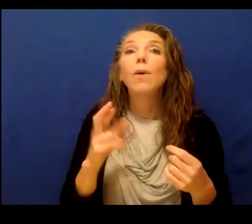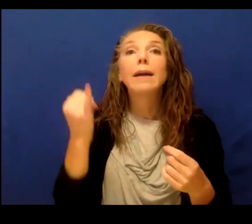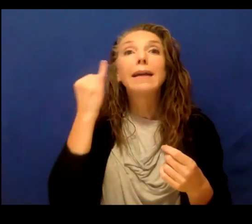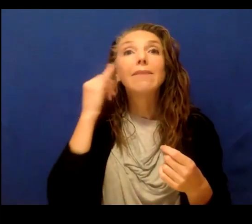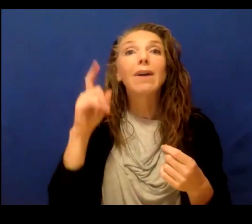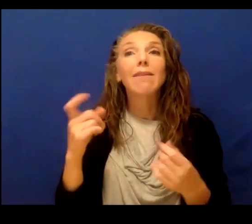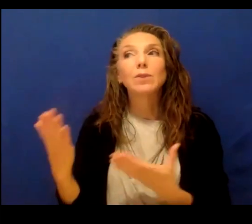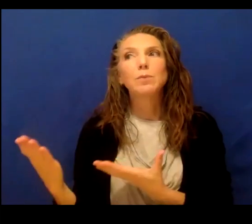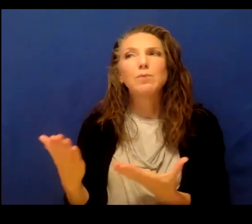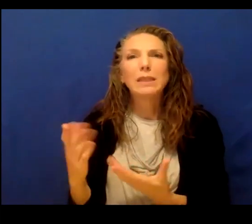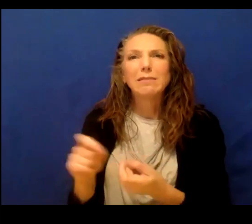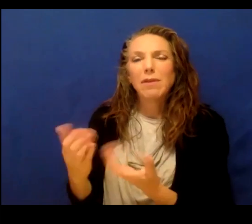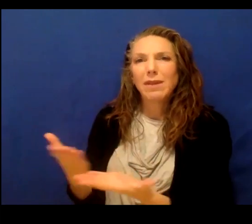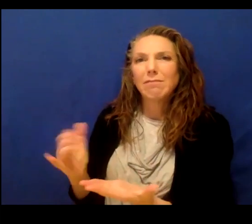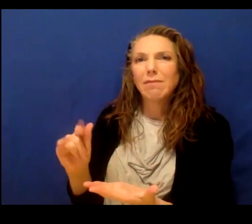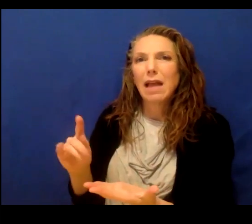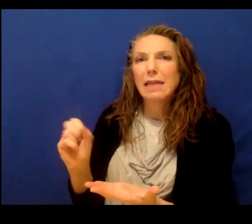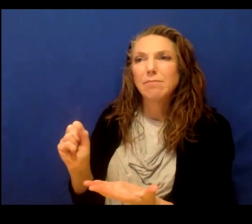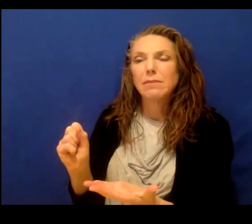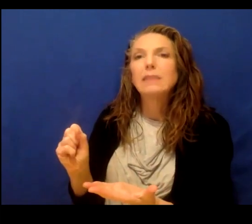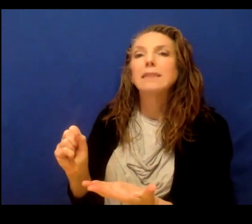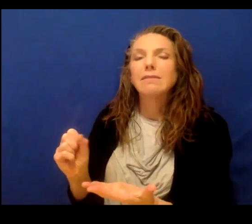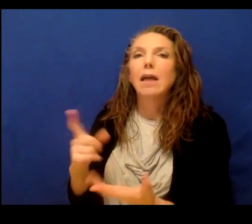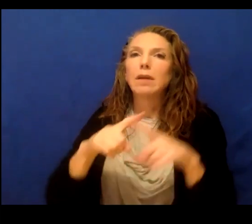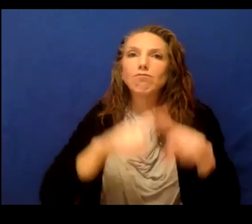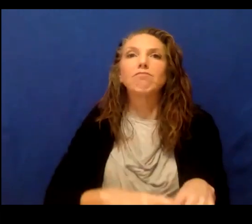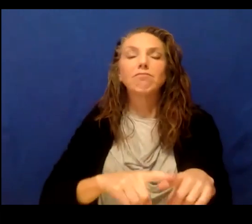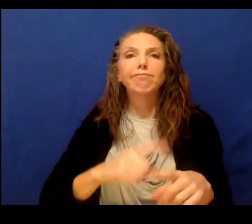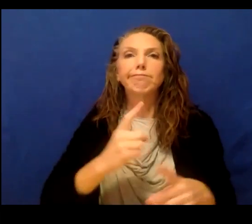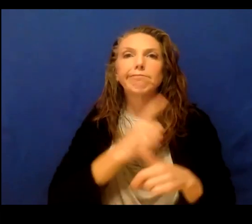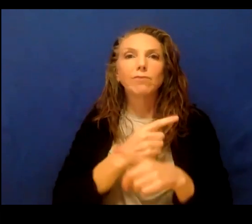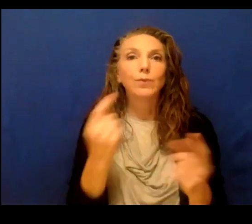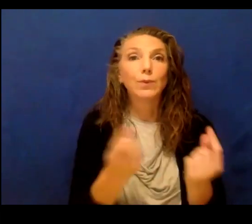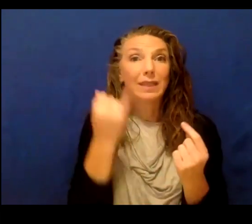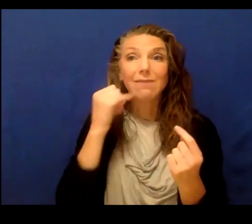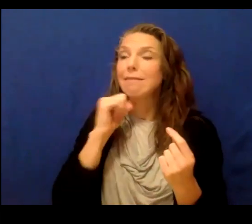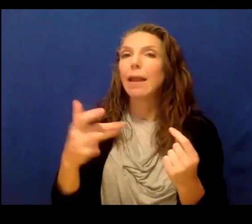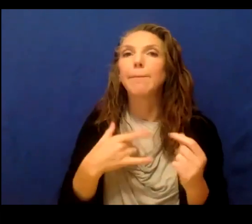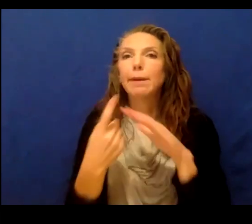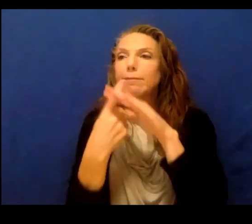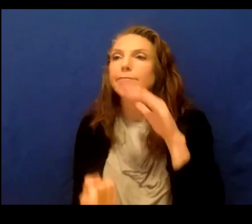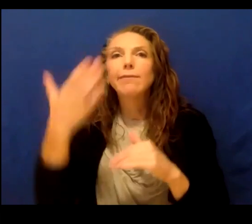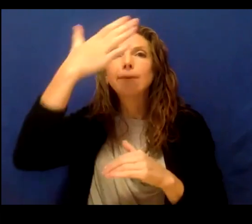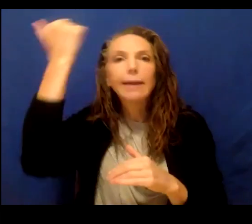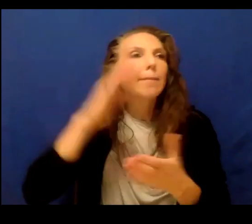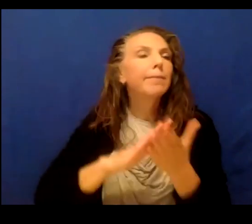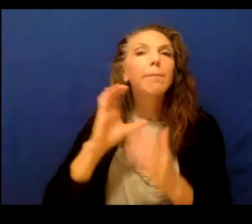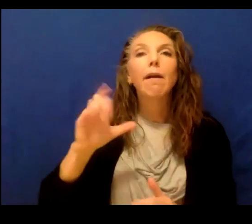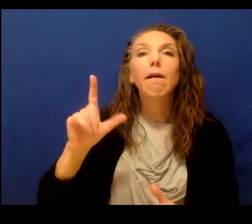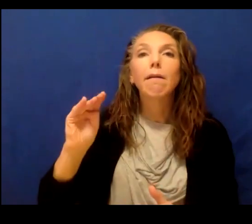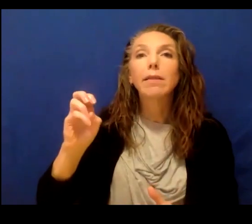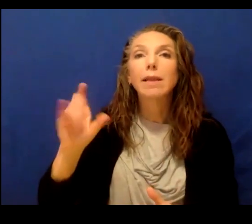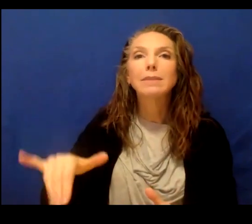things with me, I do lean more into routines. Because if I don't, then I forget things, or I become clumsy, or I